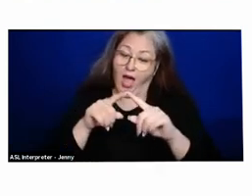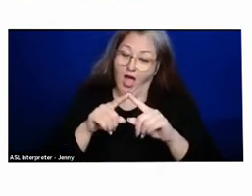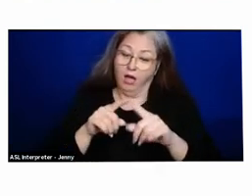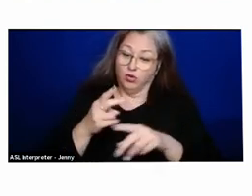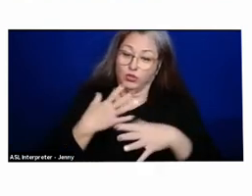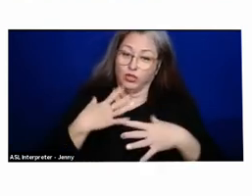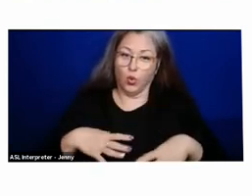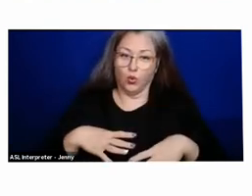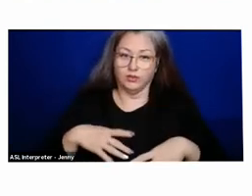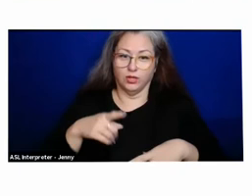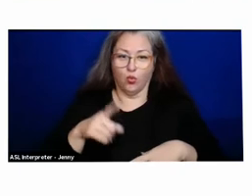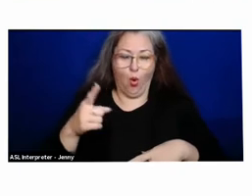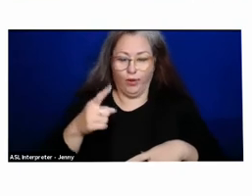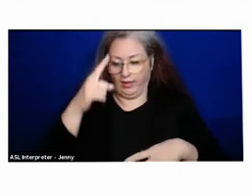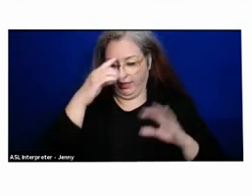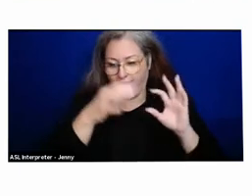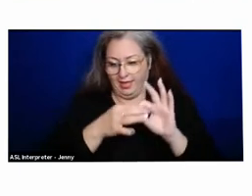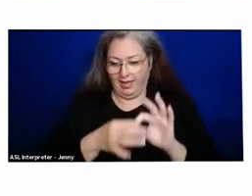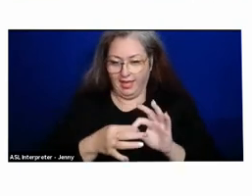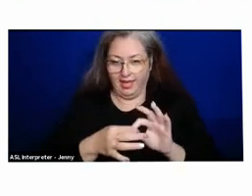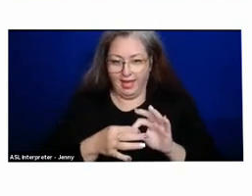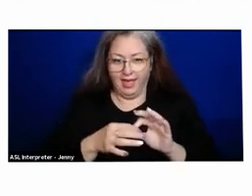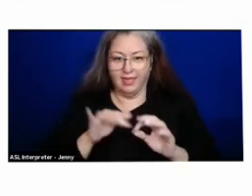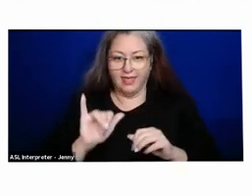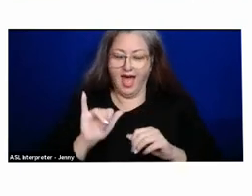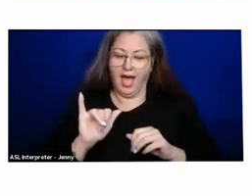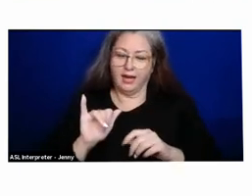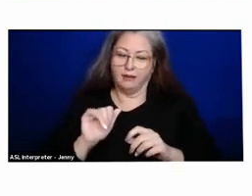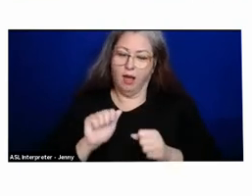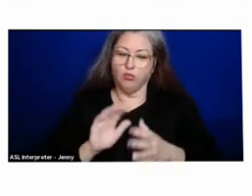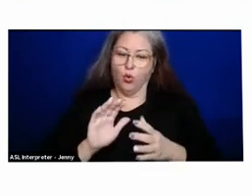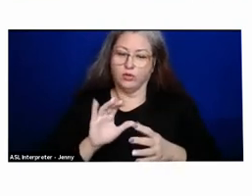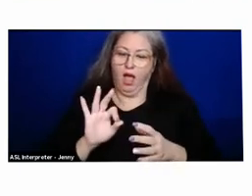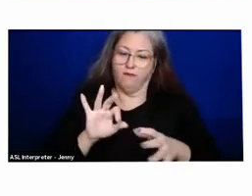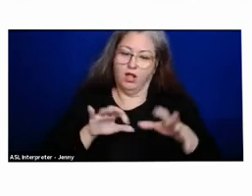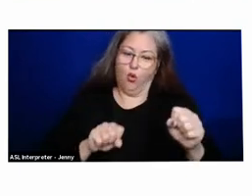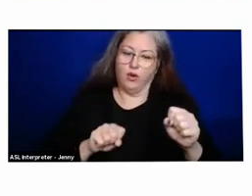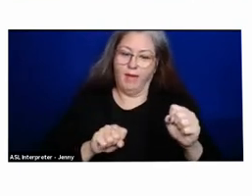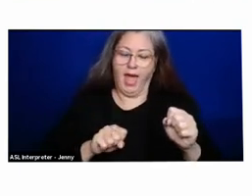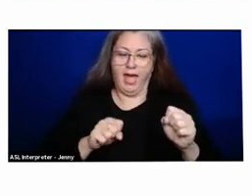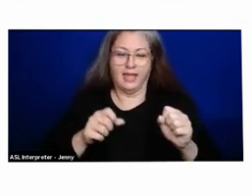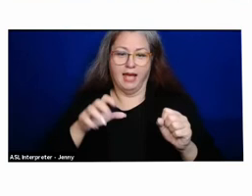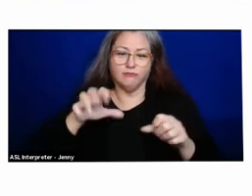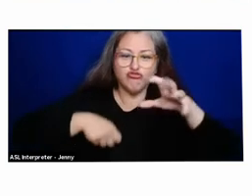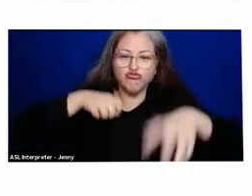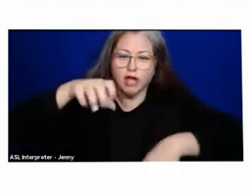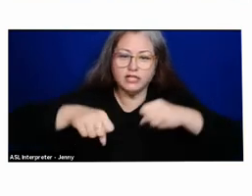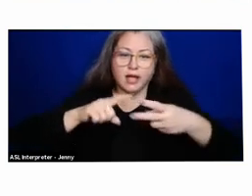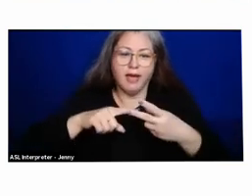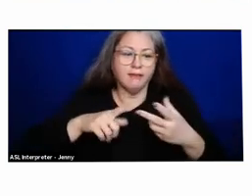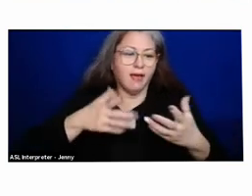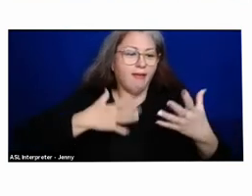you cannot not think about the extractive nature of colonialism and the wasteful lifestyles and the